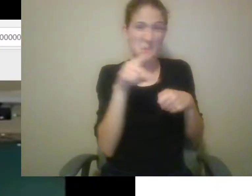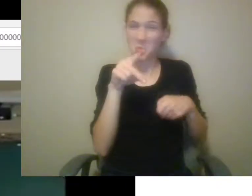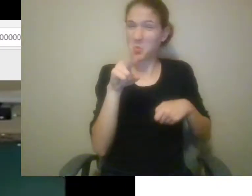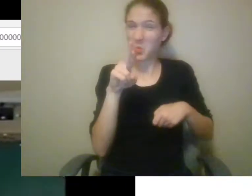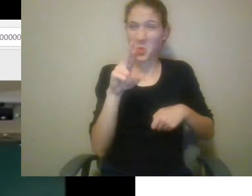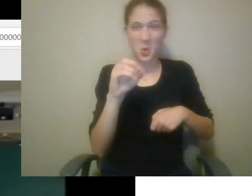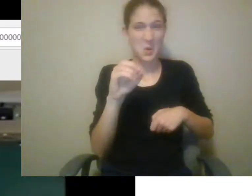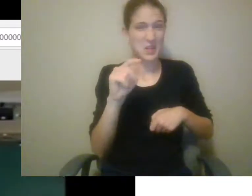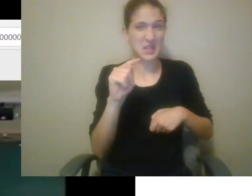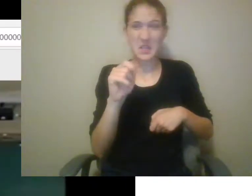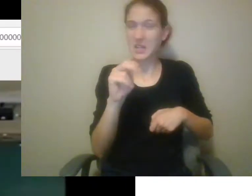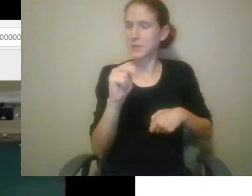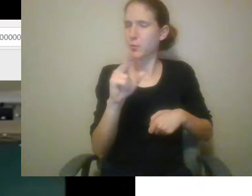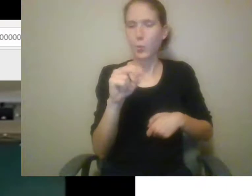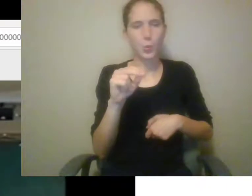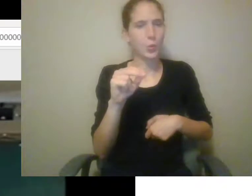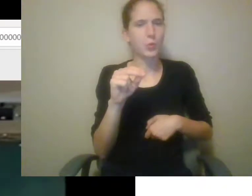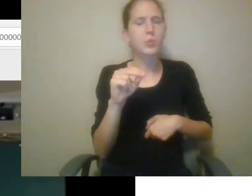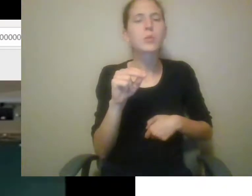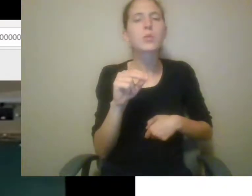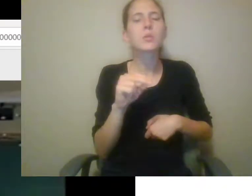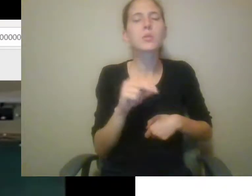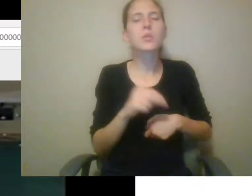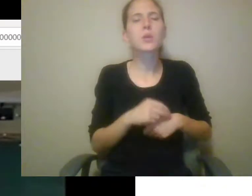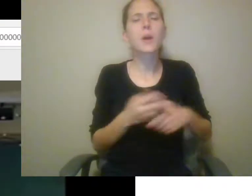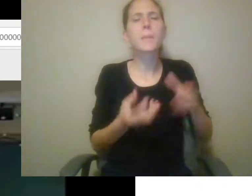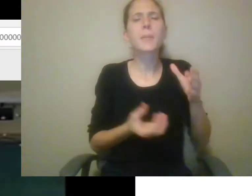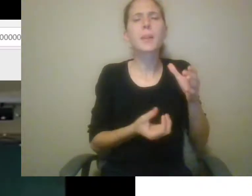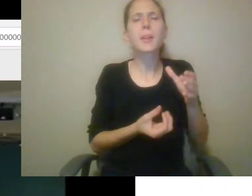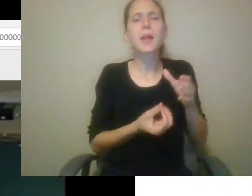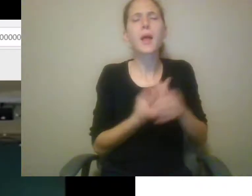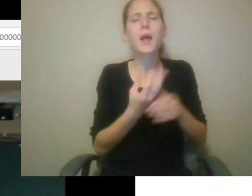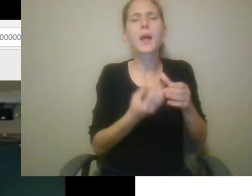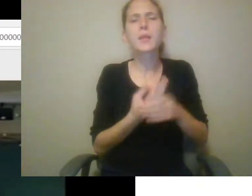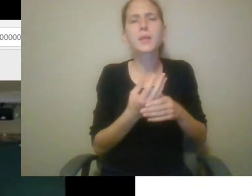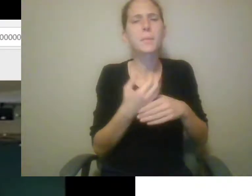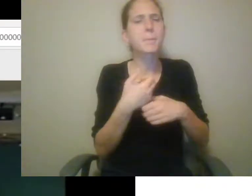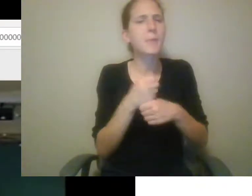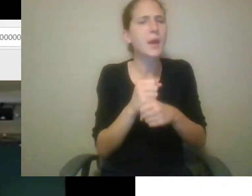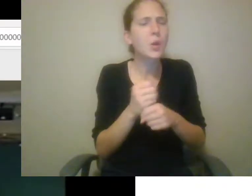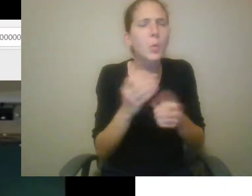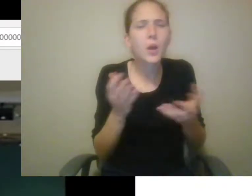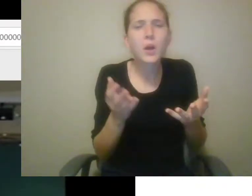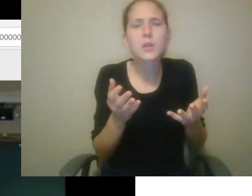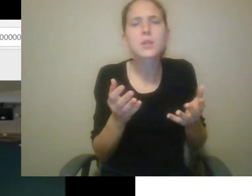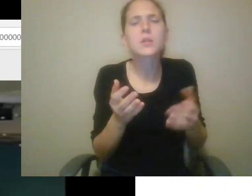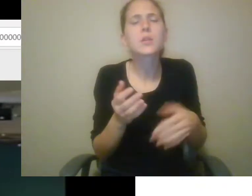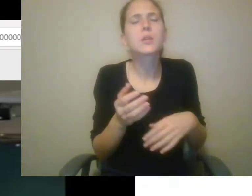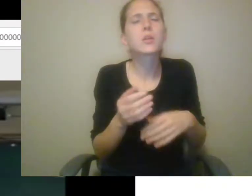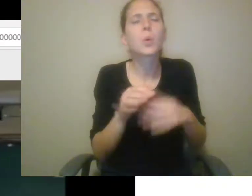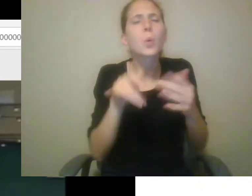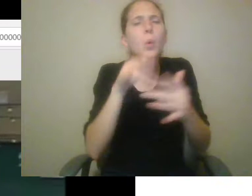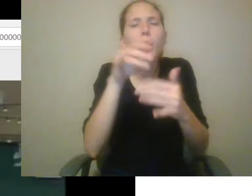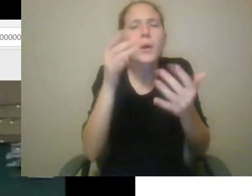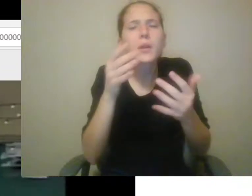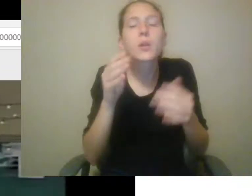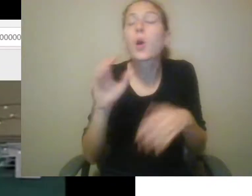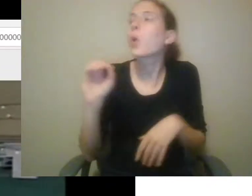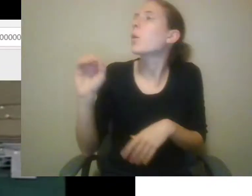else. Well, what else do we get from plants? Oh. Becky? Oxygen? Oxygen.